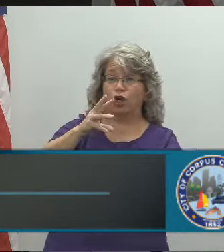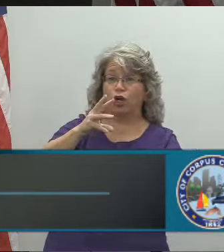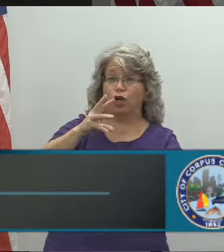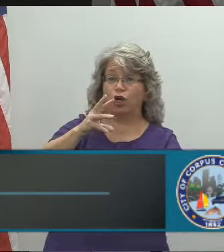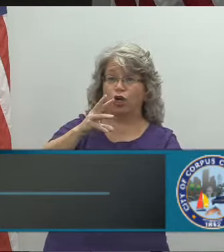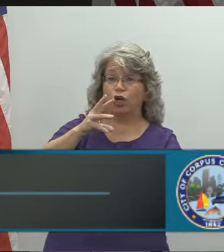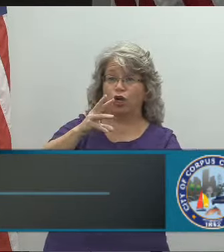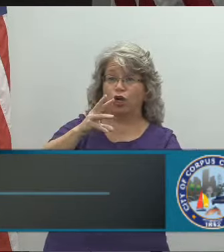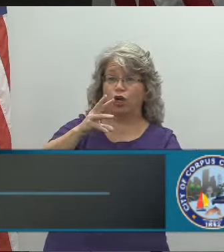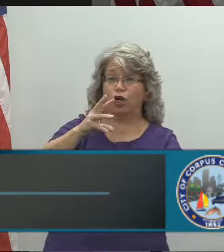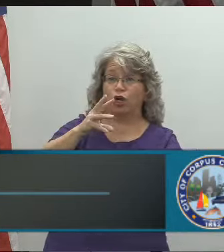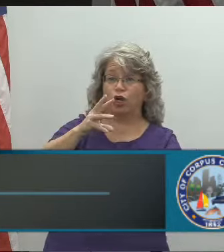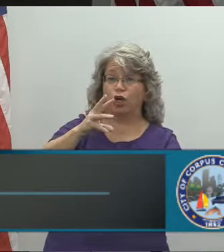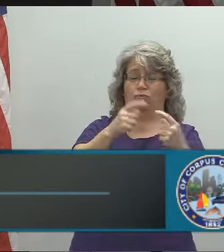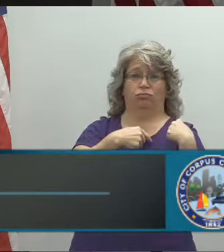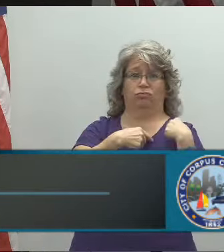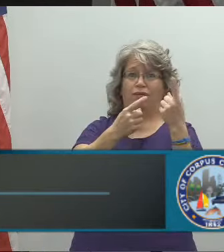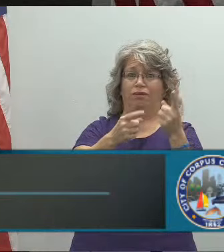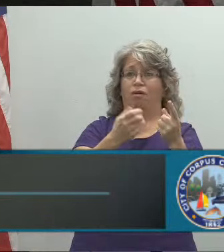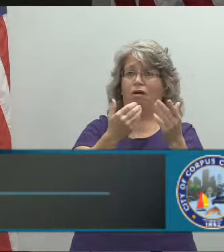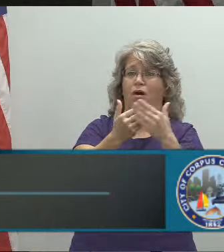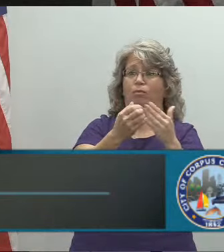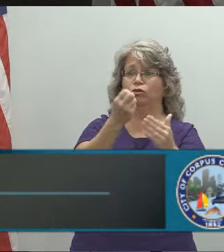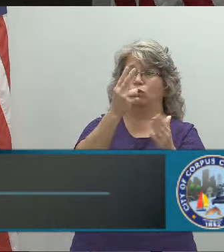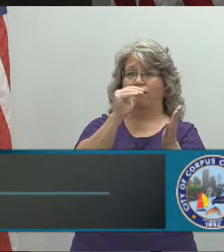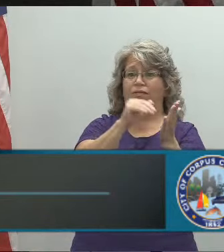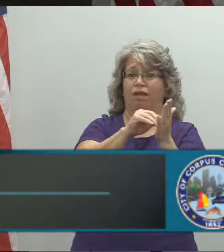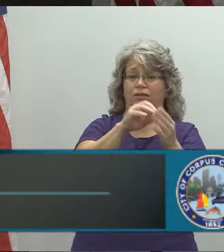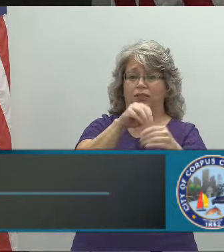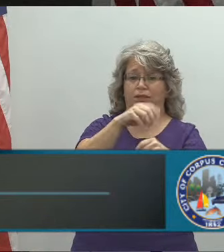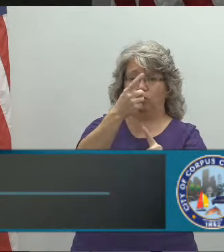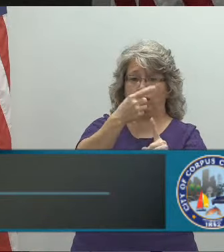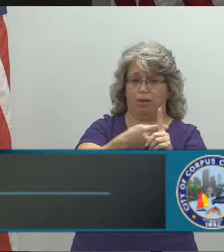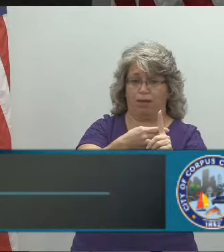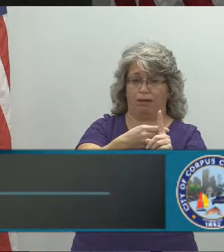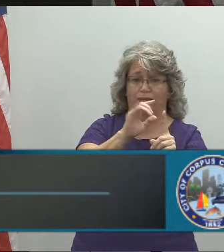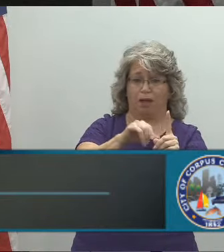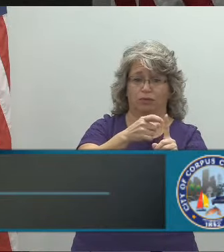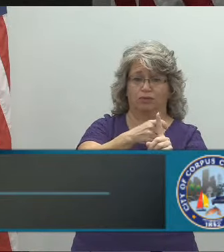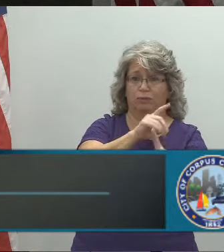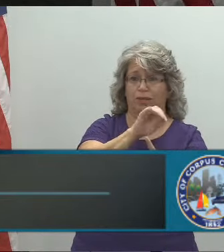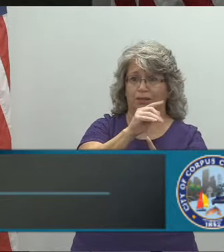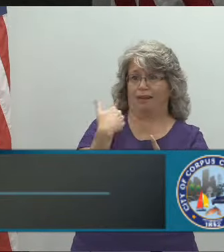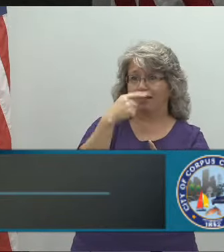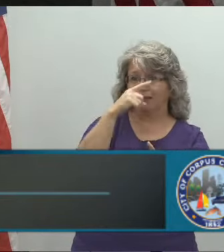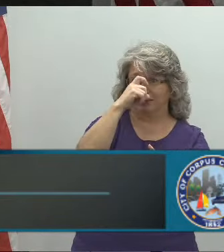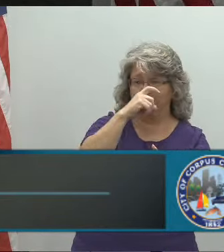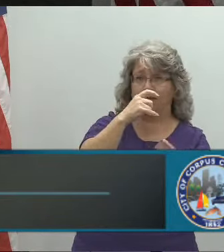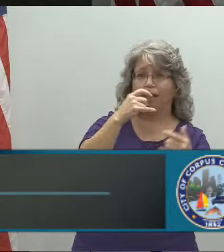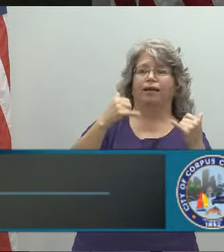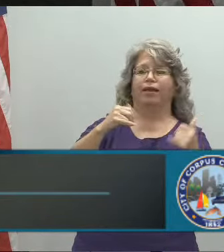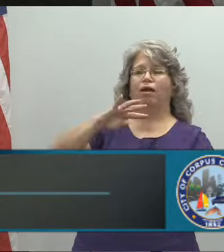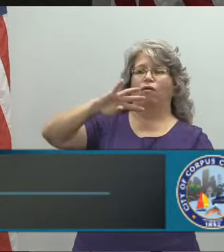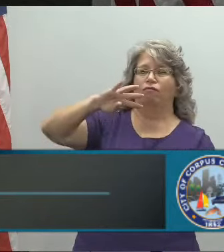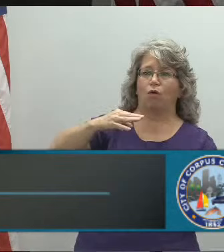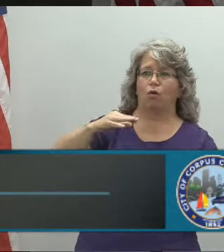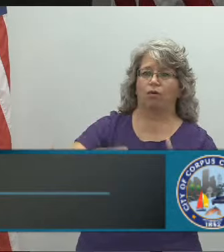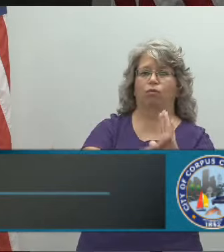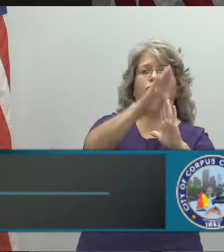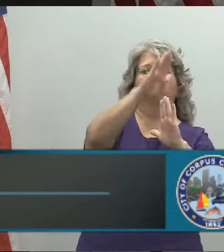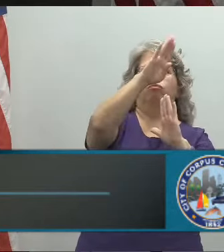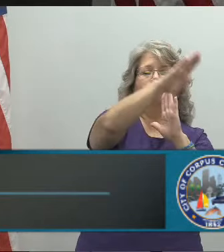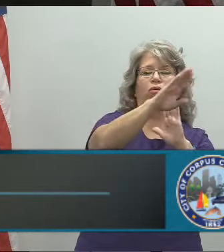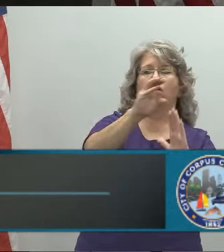most cases ever, almost 12,000 cases in 1 month. And now we're in the fourth wave with the Omicron variant.